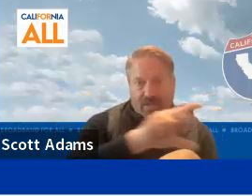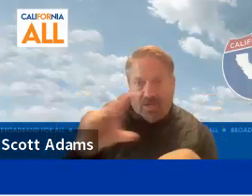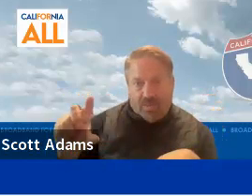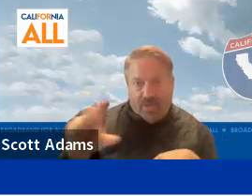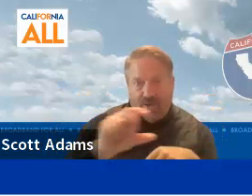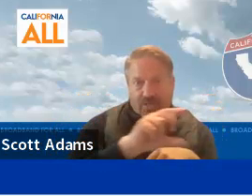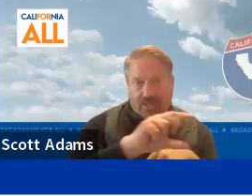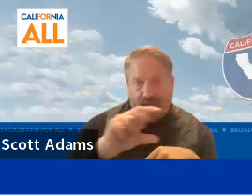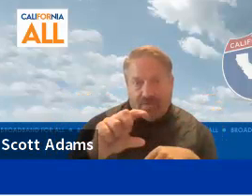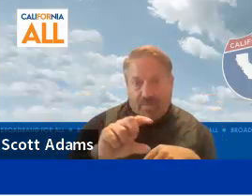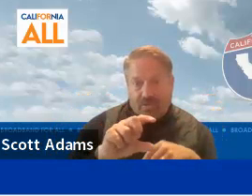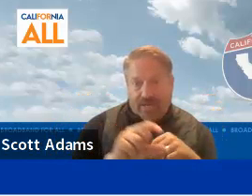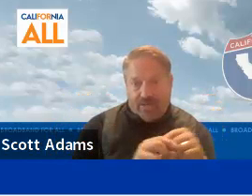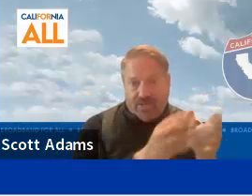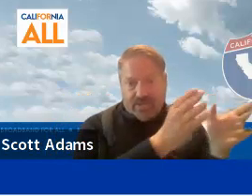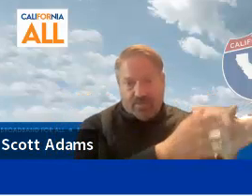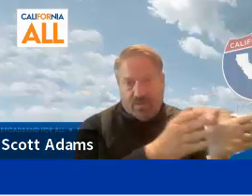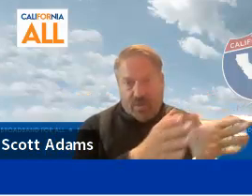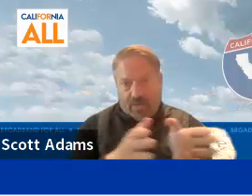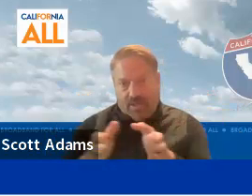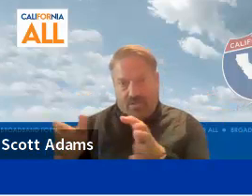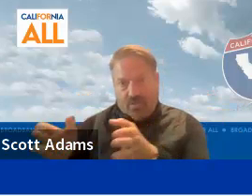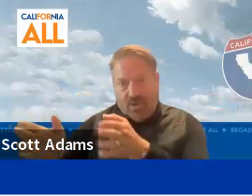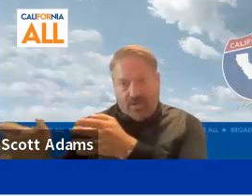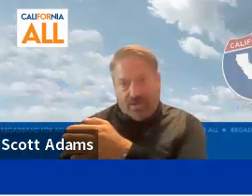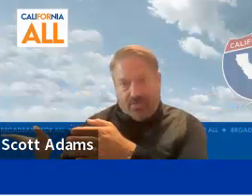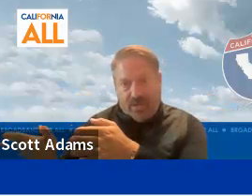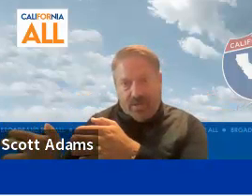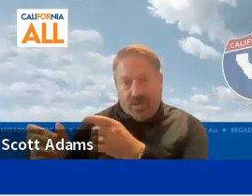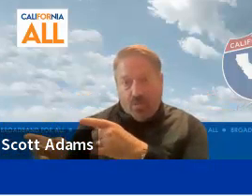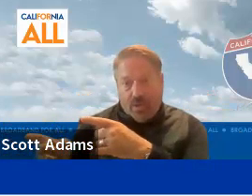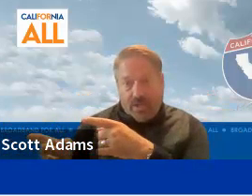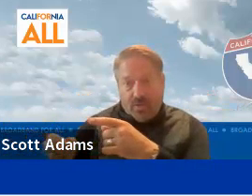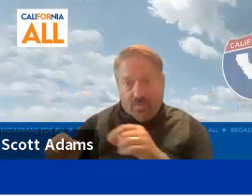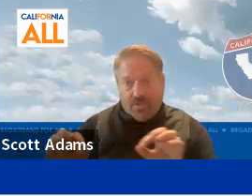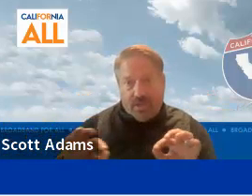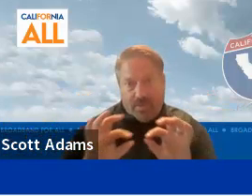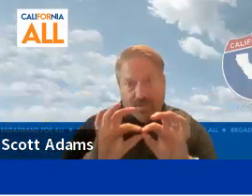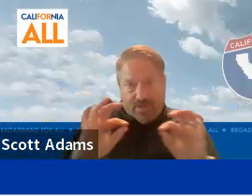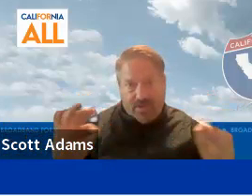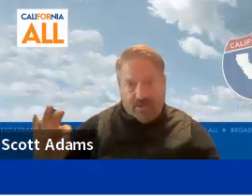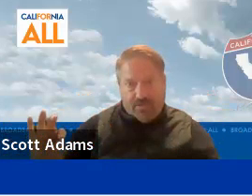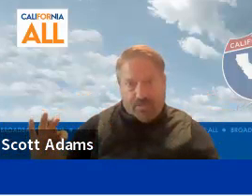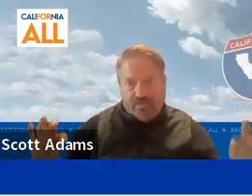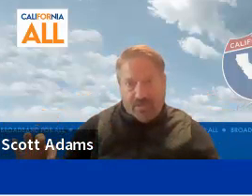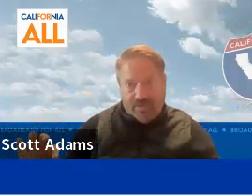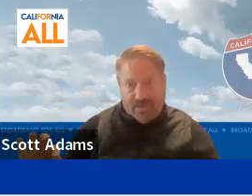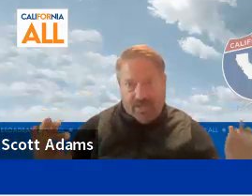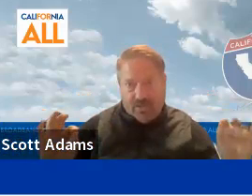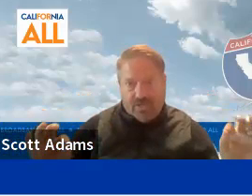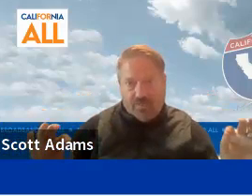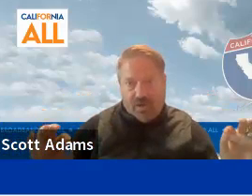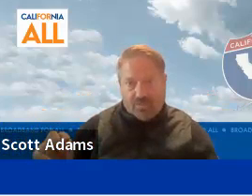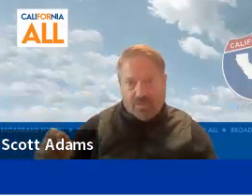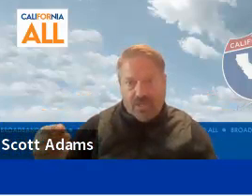the common barriers and a lot of common strategies that have been recommended throughout the different working groups, but the very specific